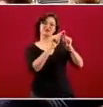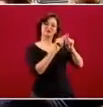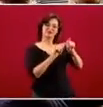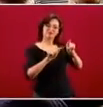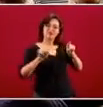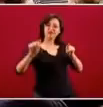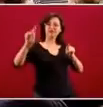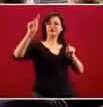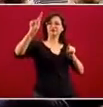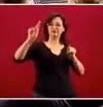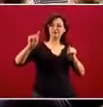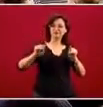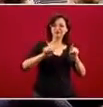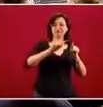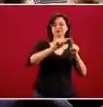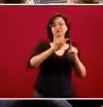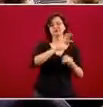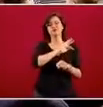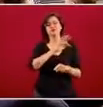epidemic